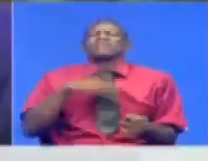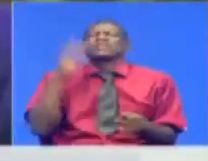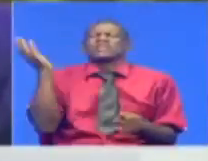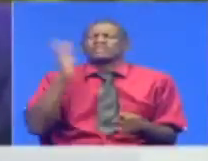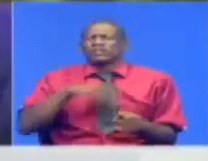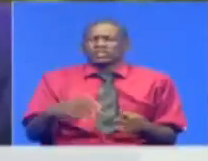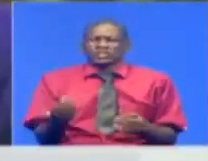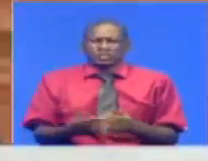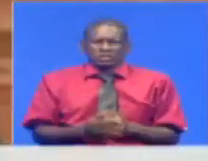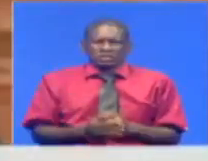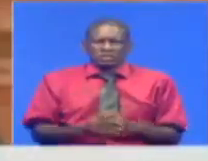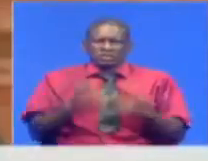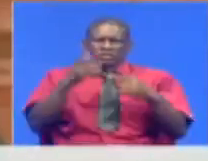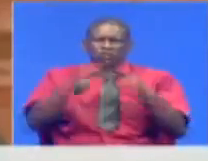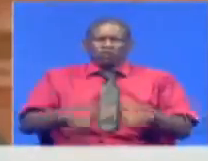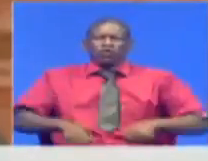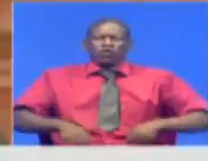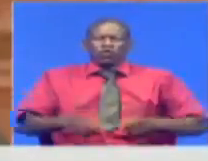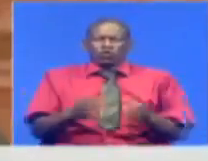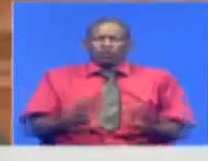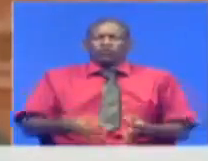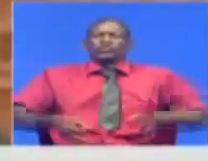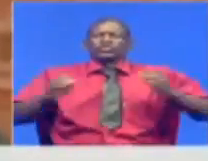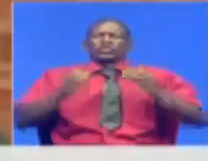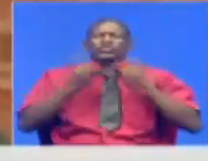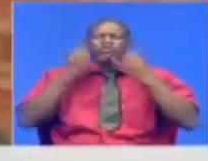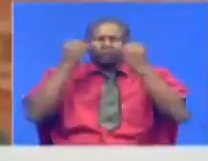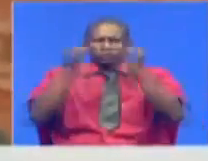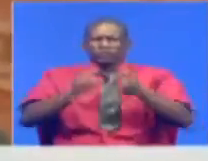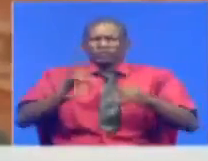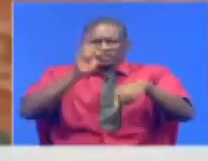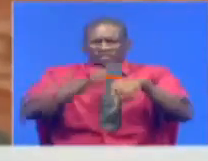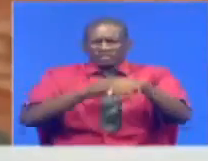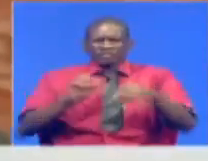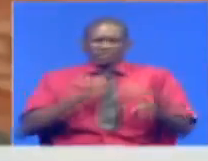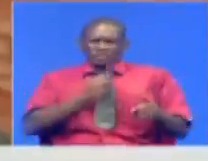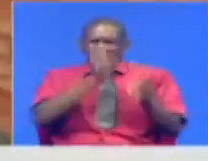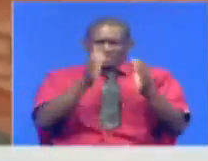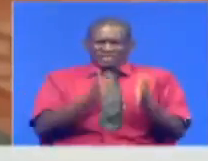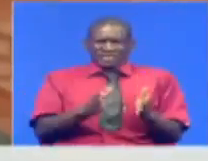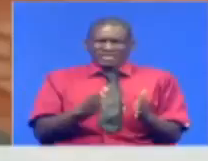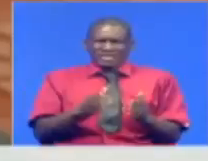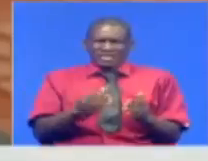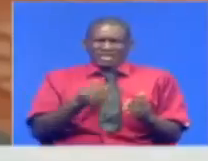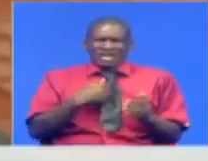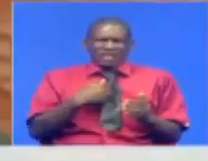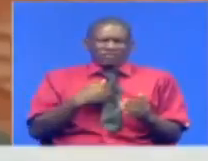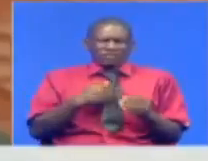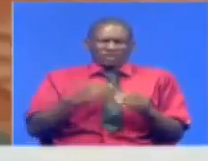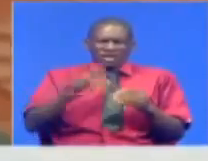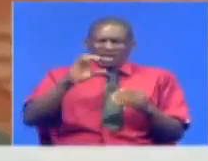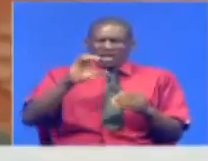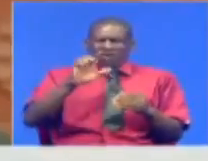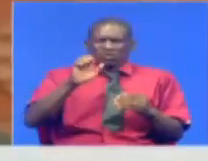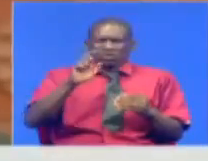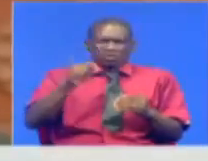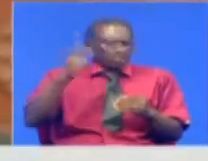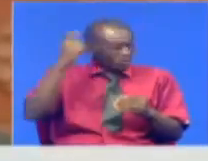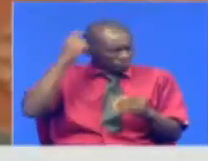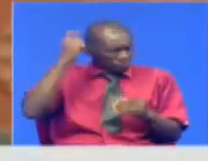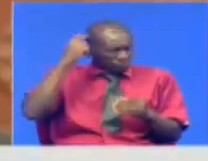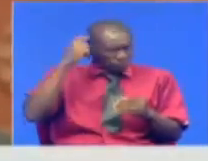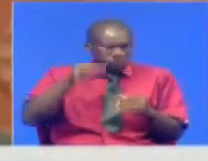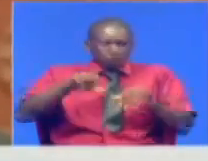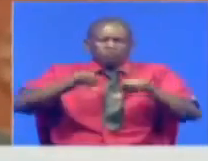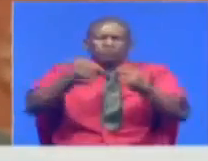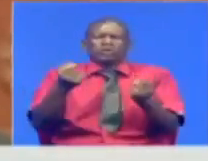last. According to official information, the first time senator succumbed to a clot in his brain that burst and caused hemorrhage.